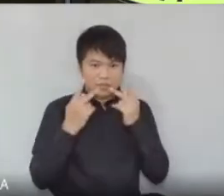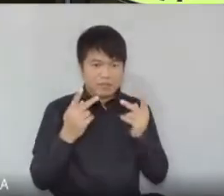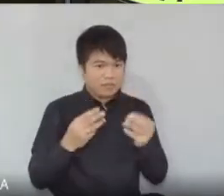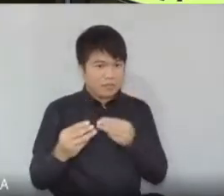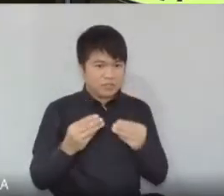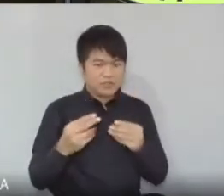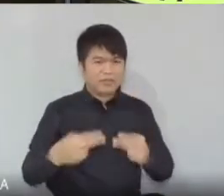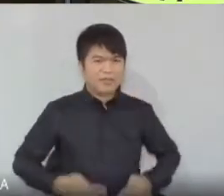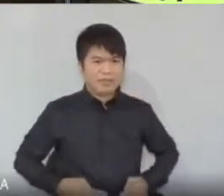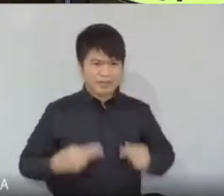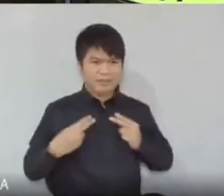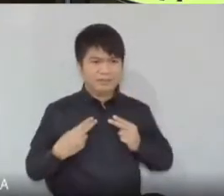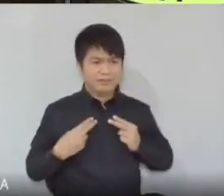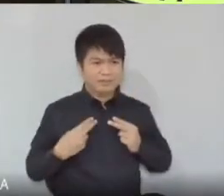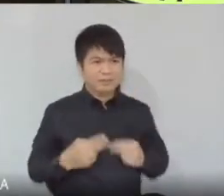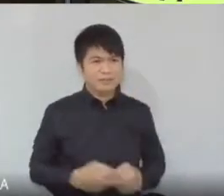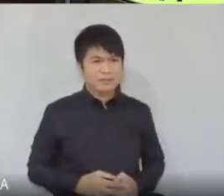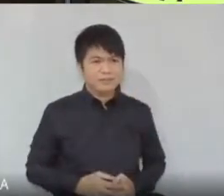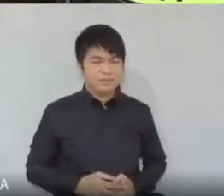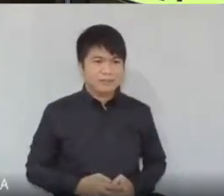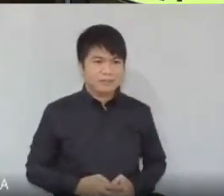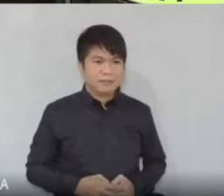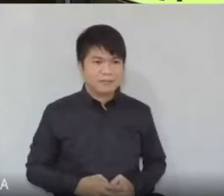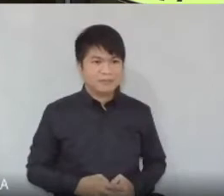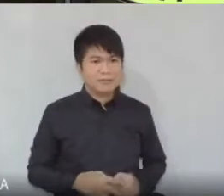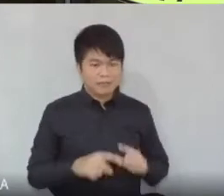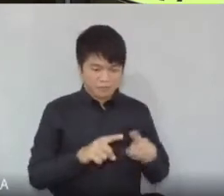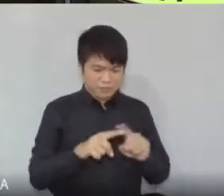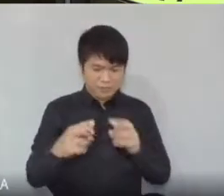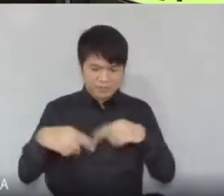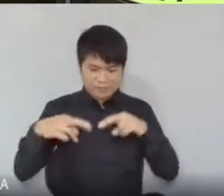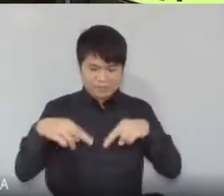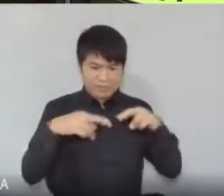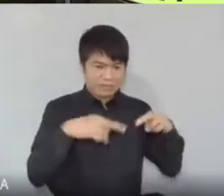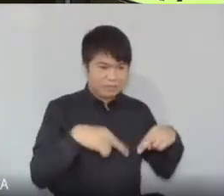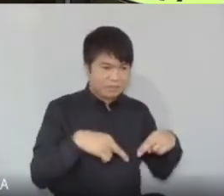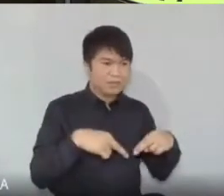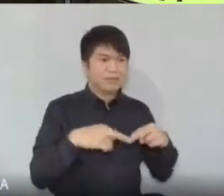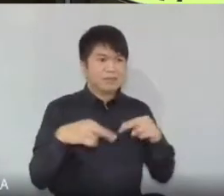us welcome Undersecretary Dr. Mario Villaverde.